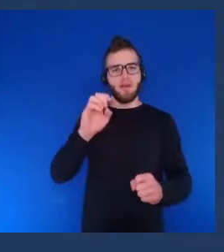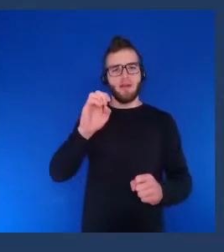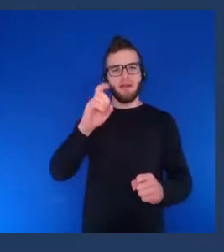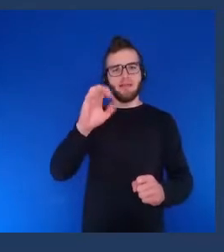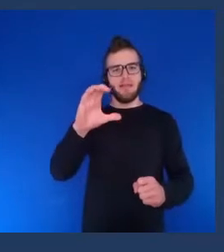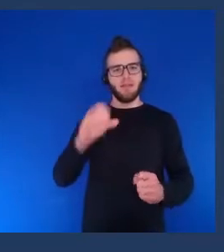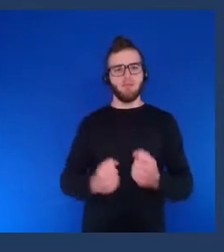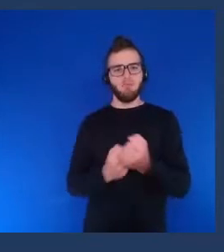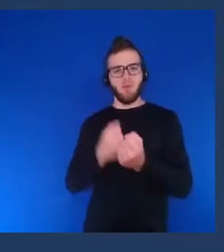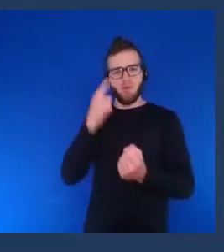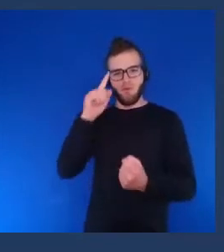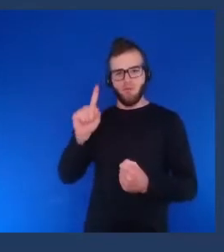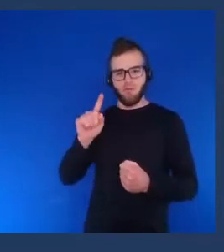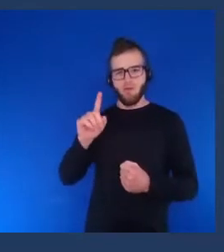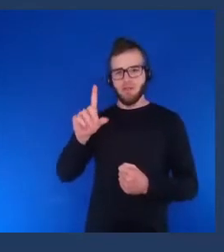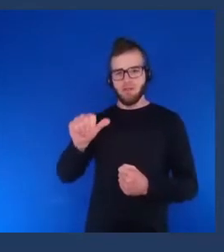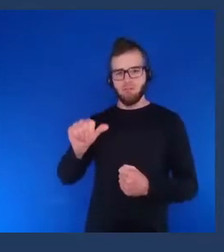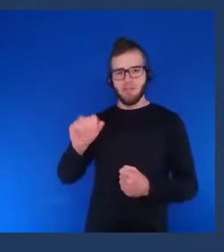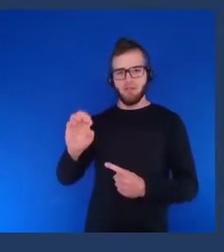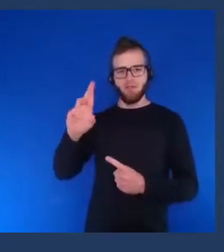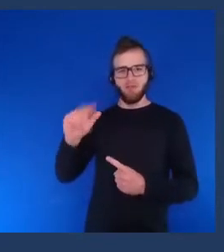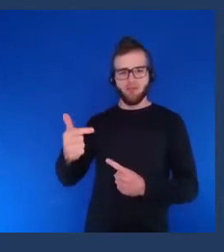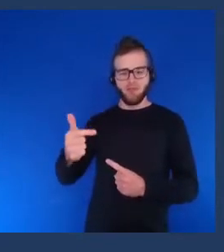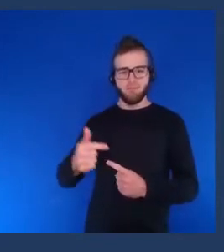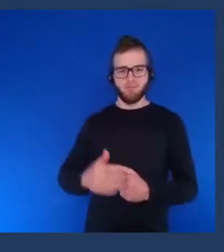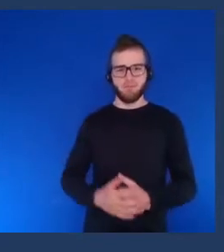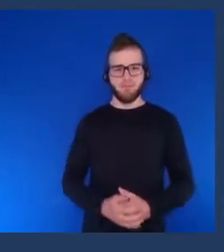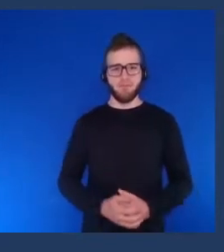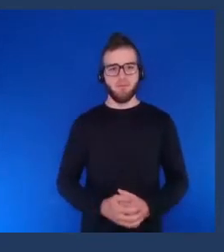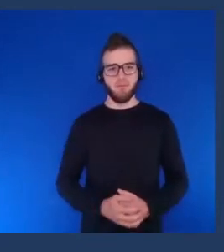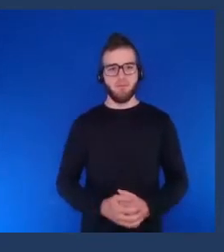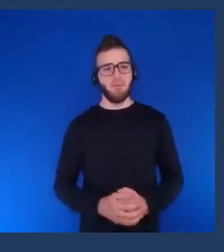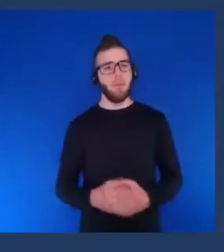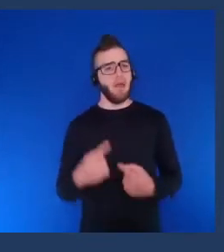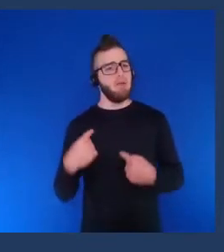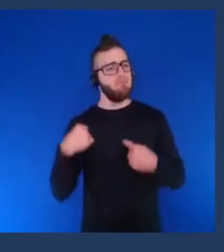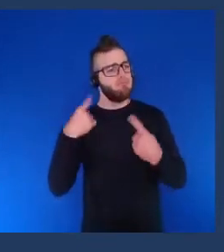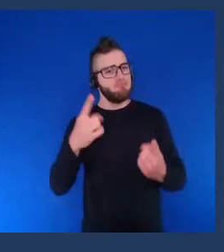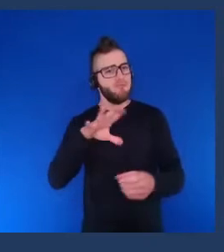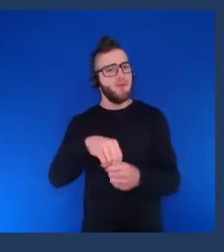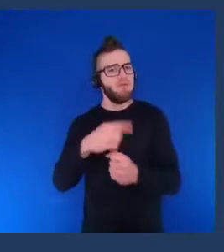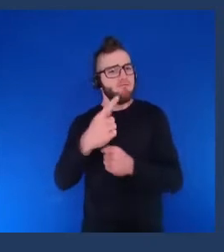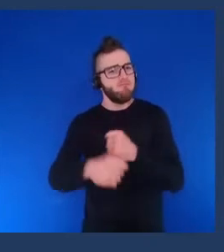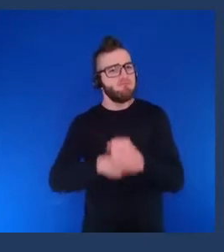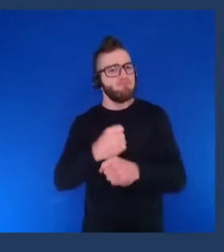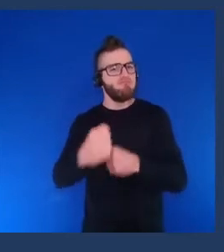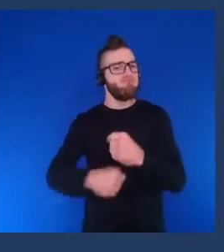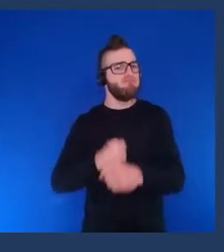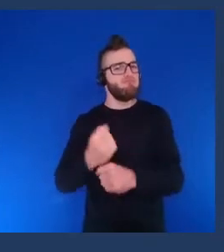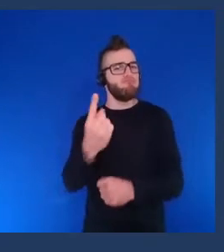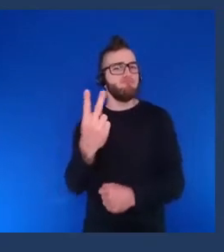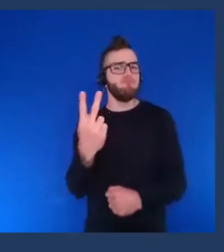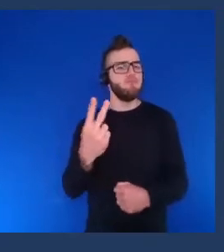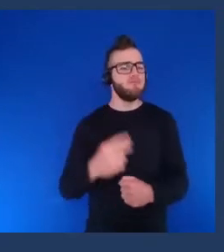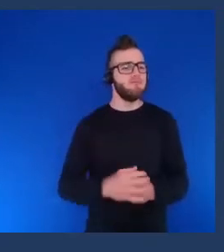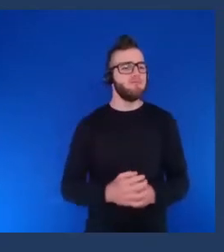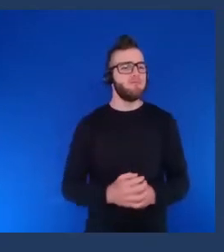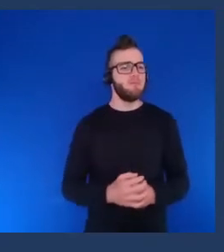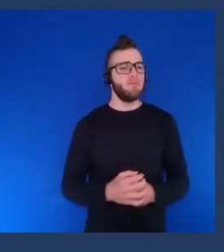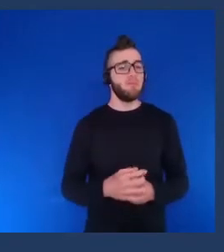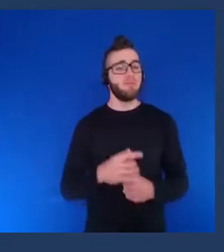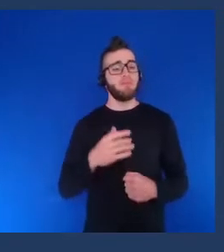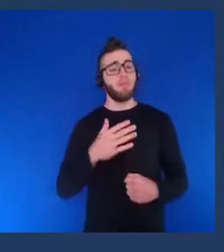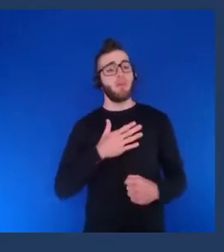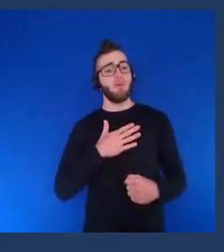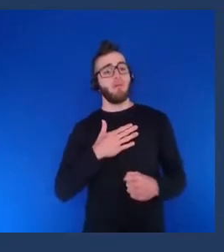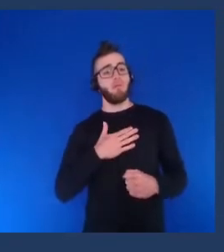the disability ERG. And it's been a couple years now, and I equate being a sponsor